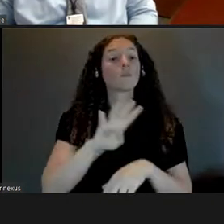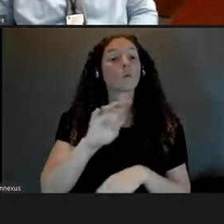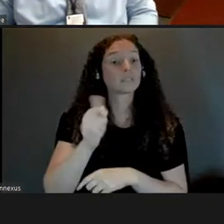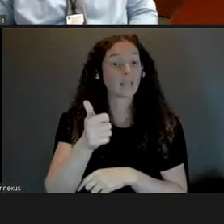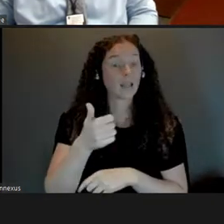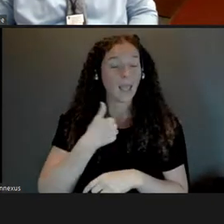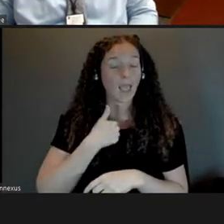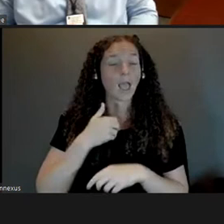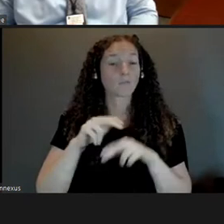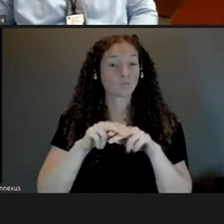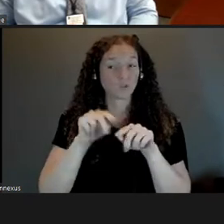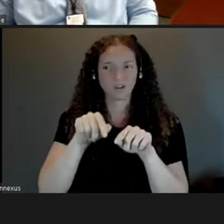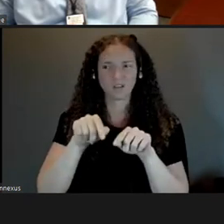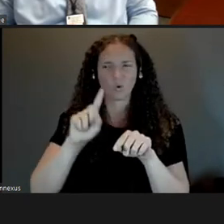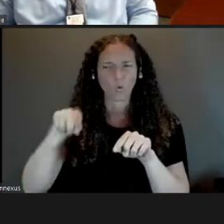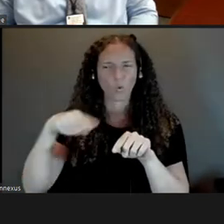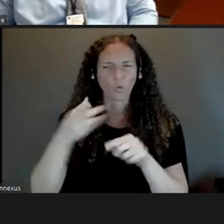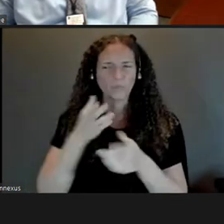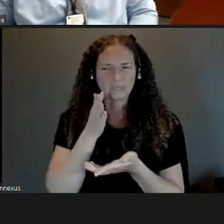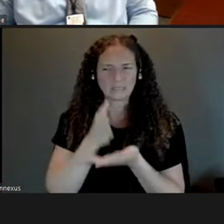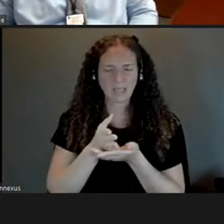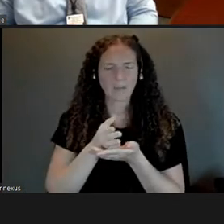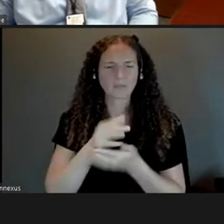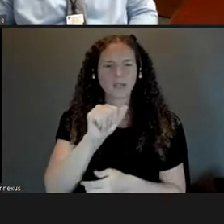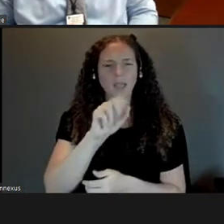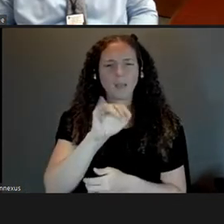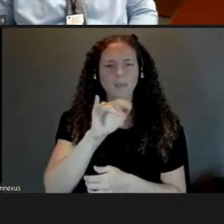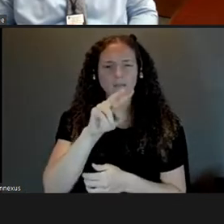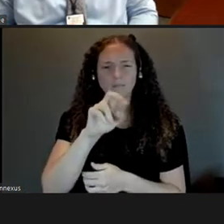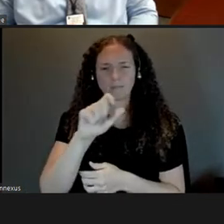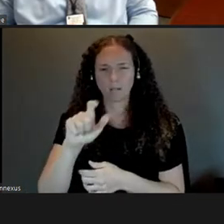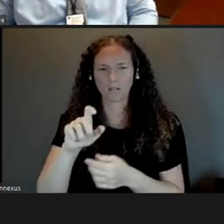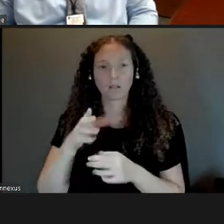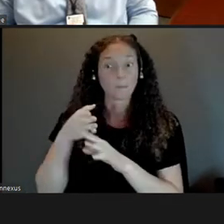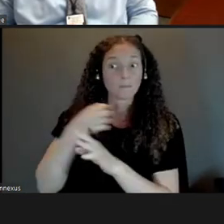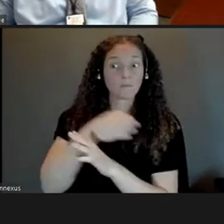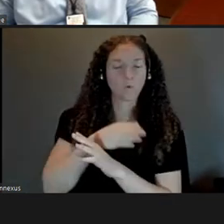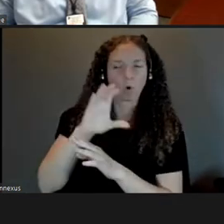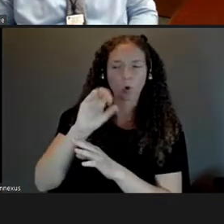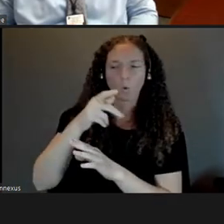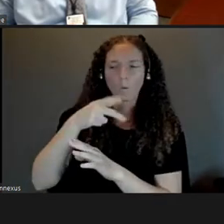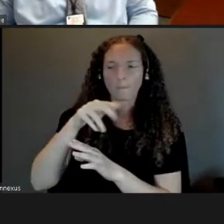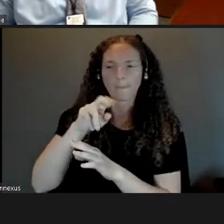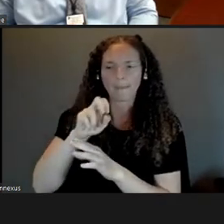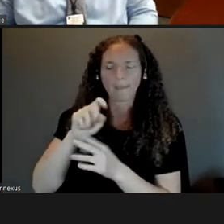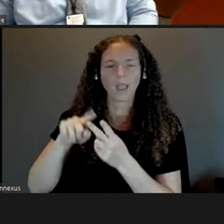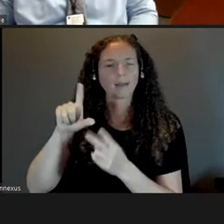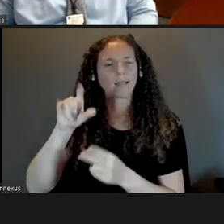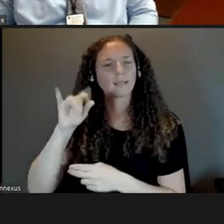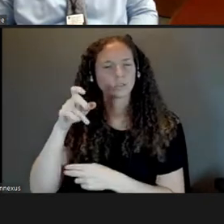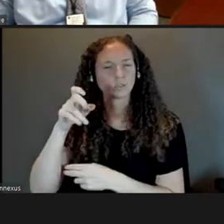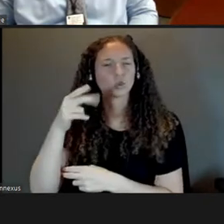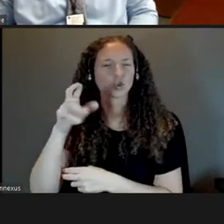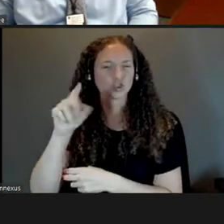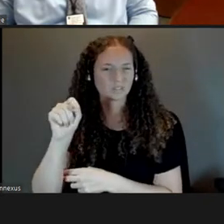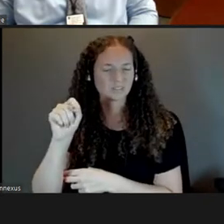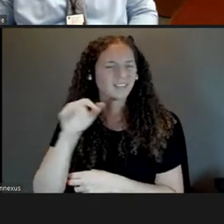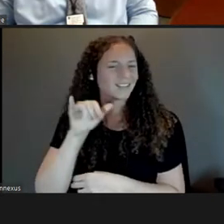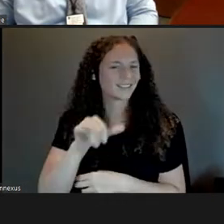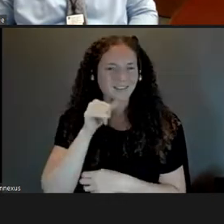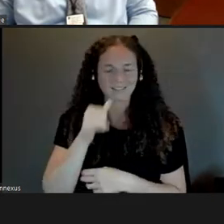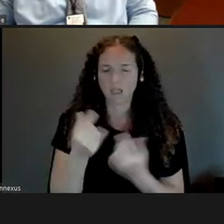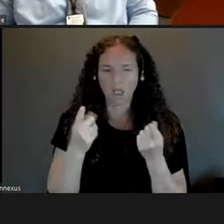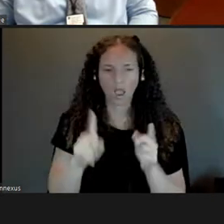it only stops on Amityville before Copaig and Lindenhurst. This currently does not happen under the current timetable. Simple